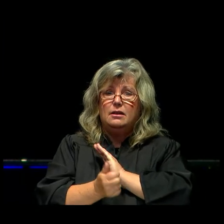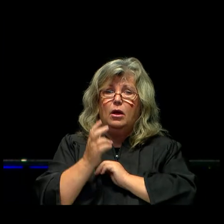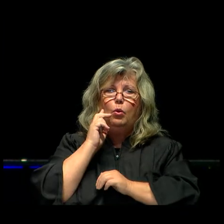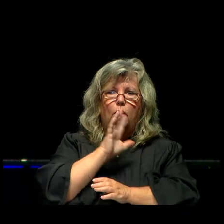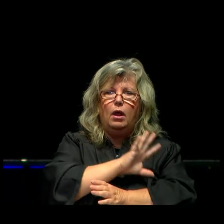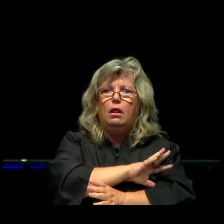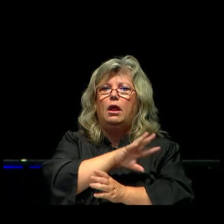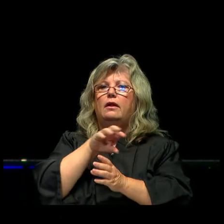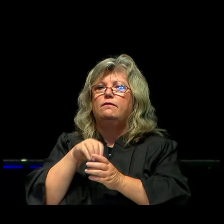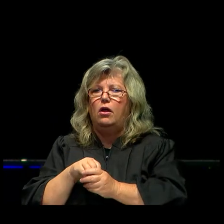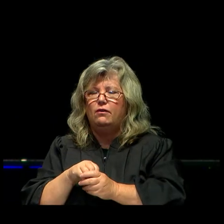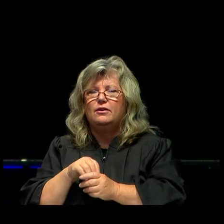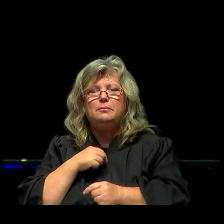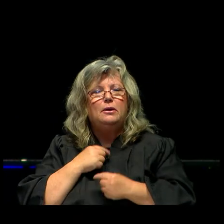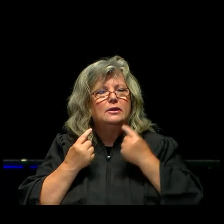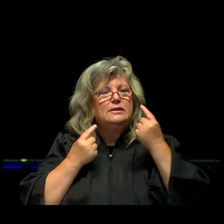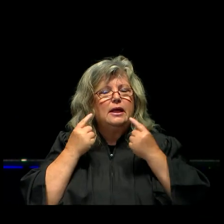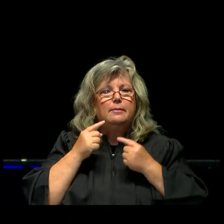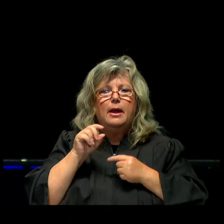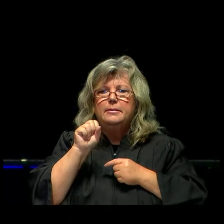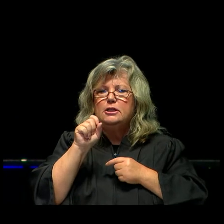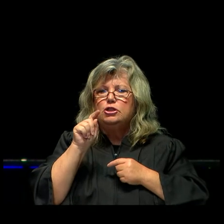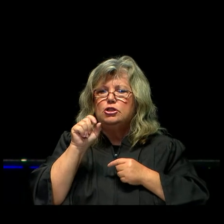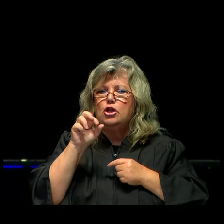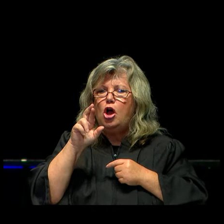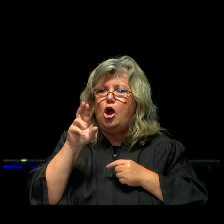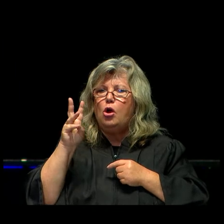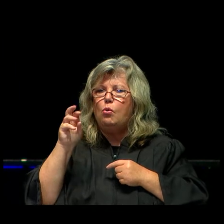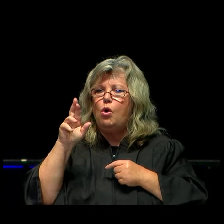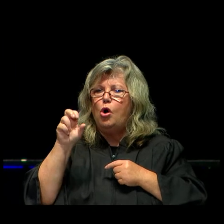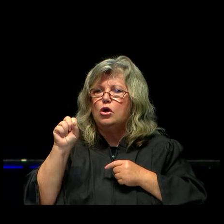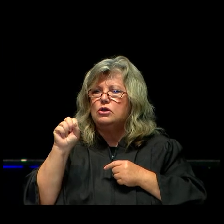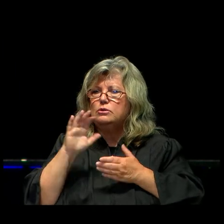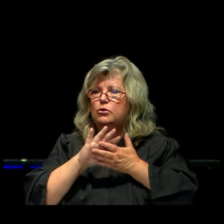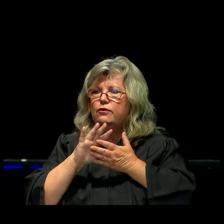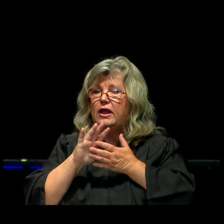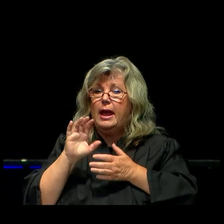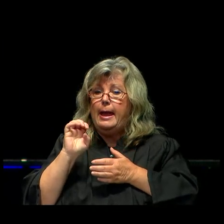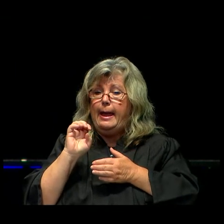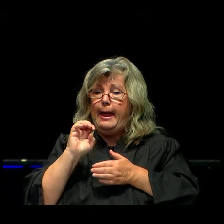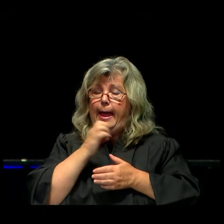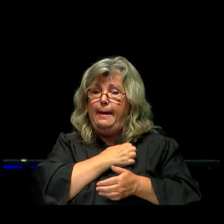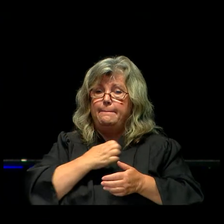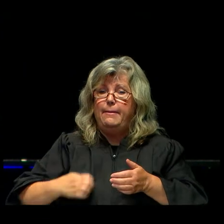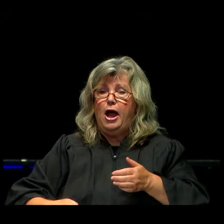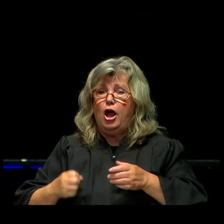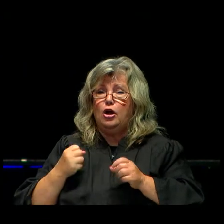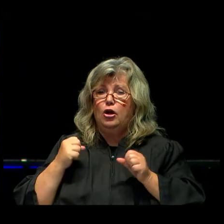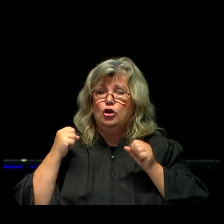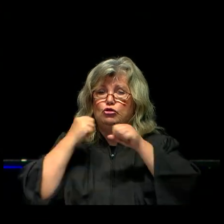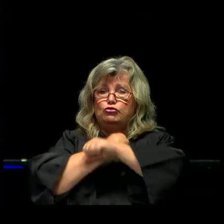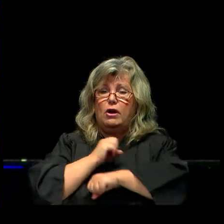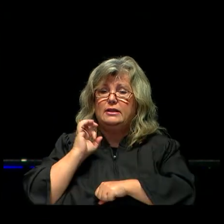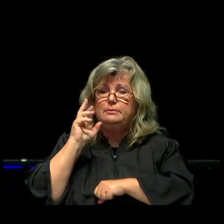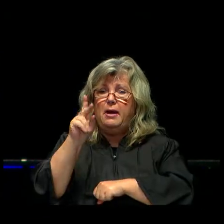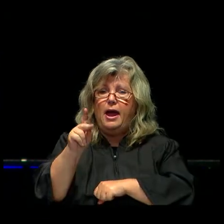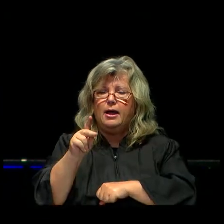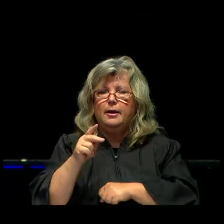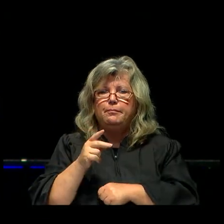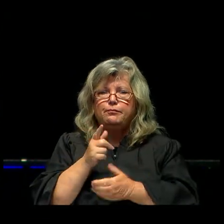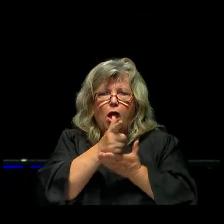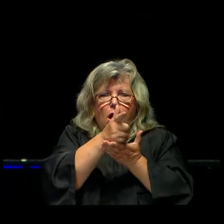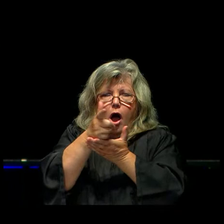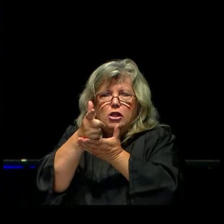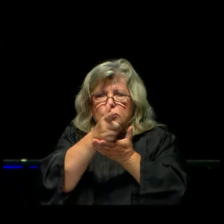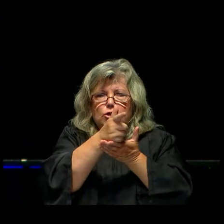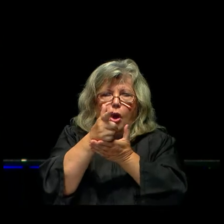think of the movie, the Star Wars movie, Empire Strikes Back. Don't know if you remember that. But Han Solo is in the spacecraft, and he's